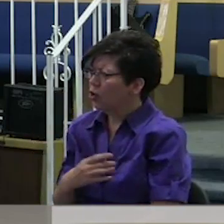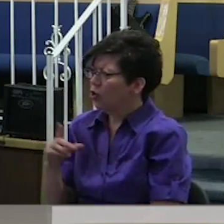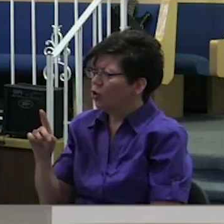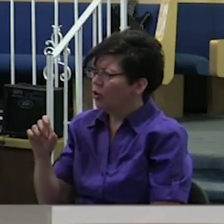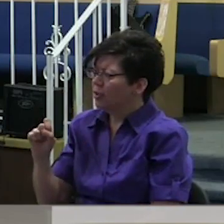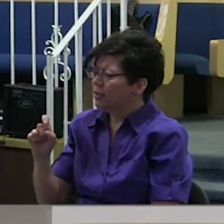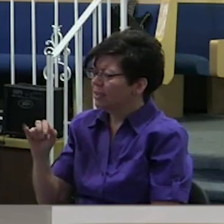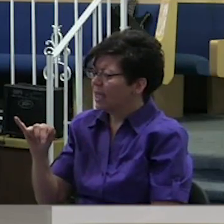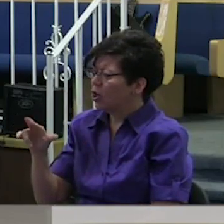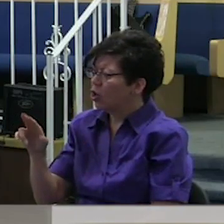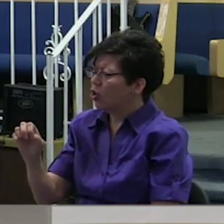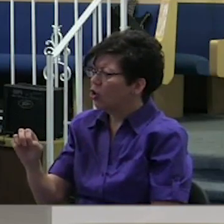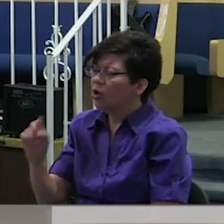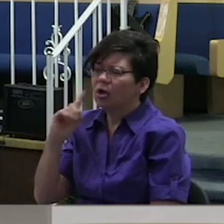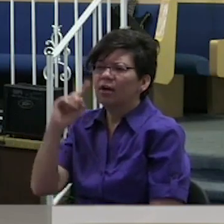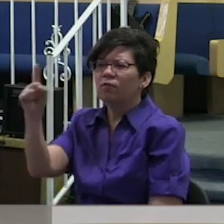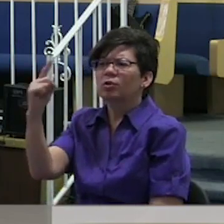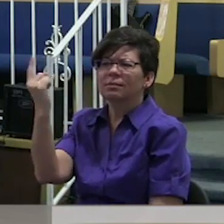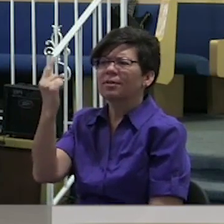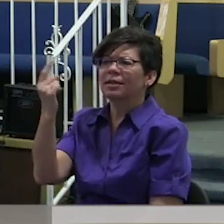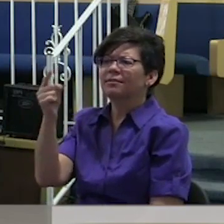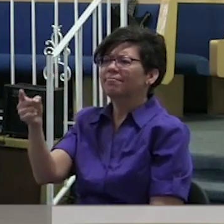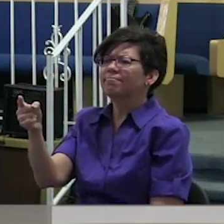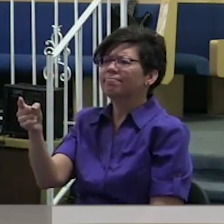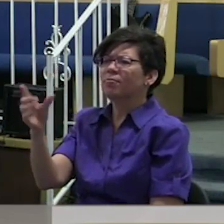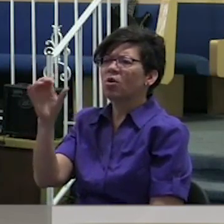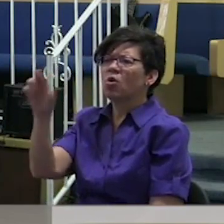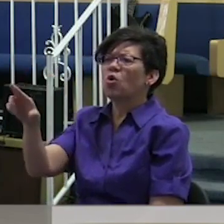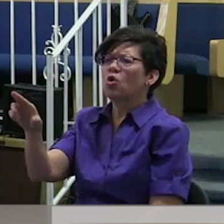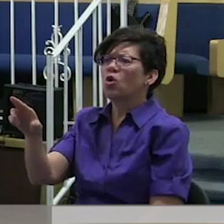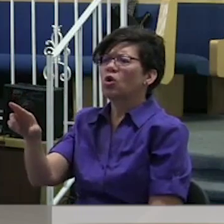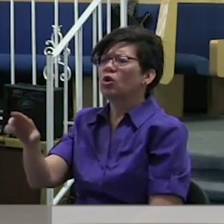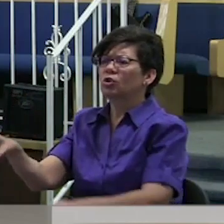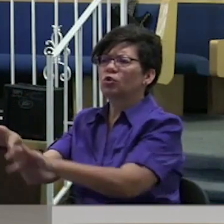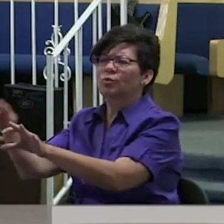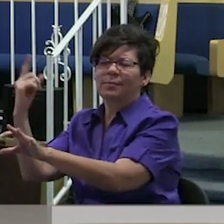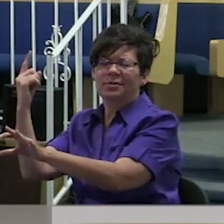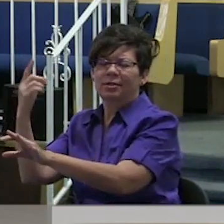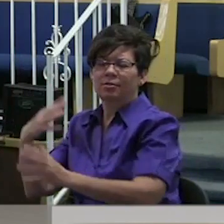a strong desire for something or to do something.